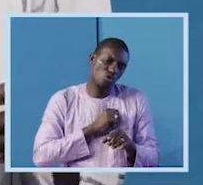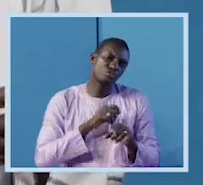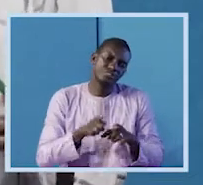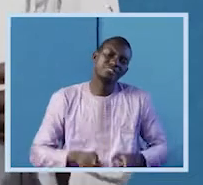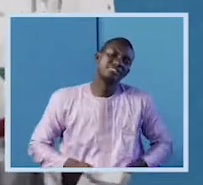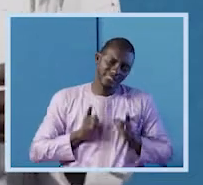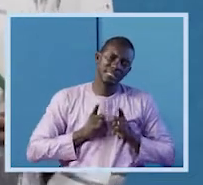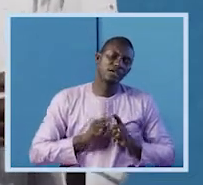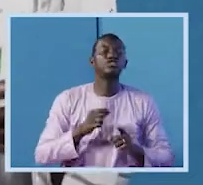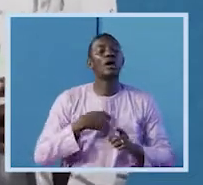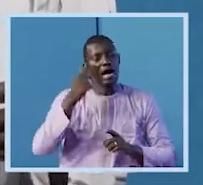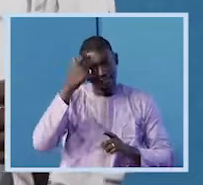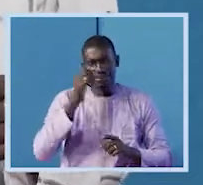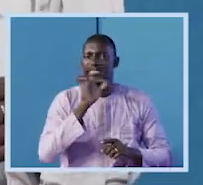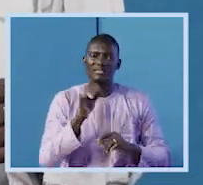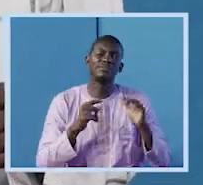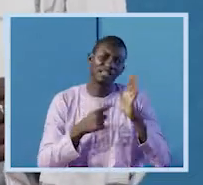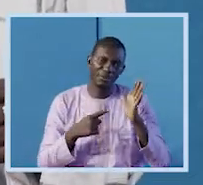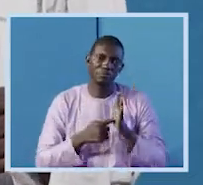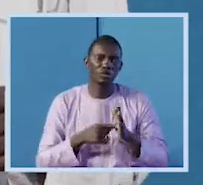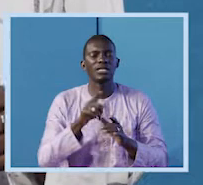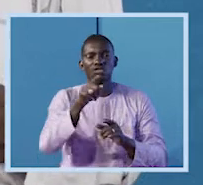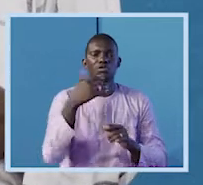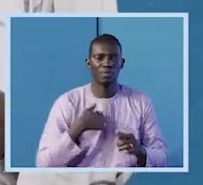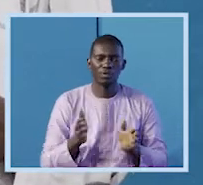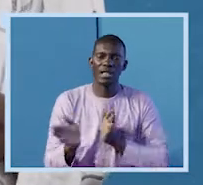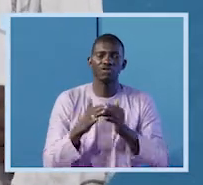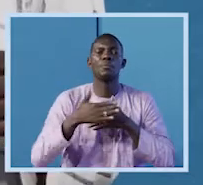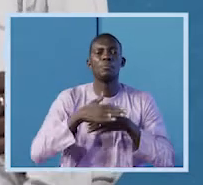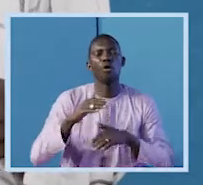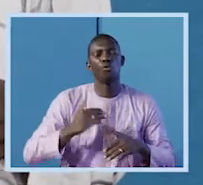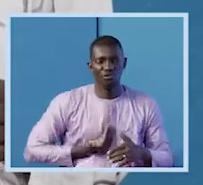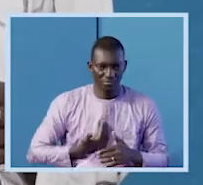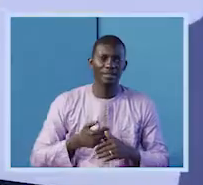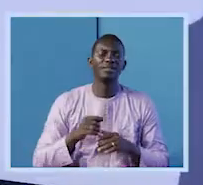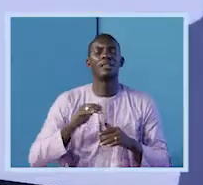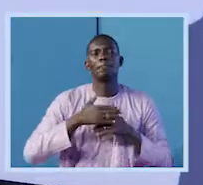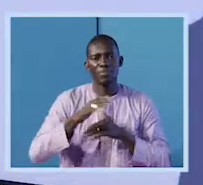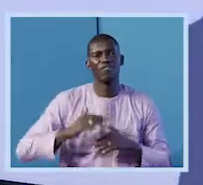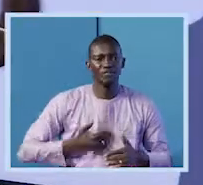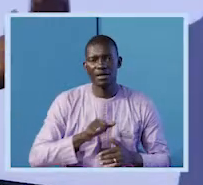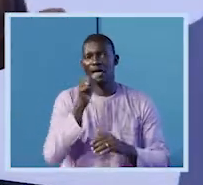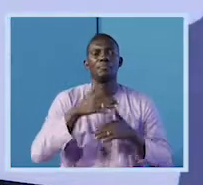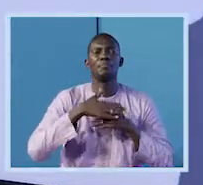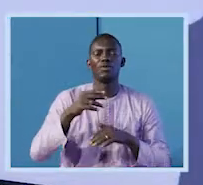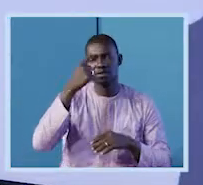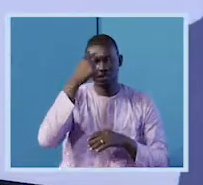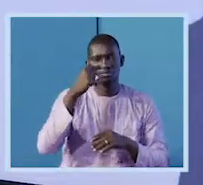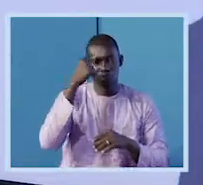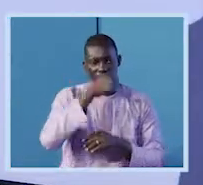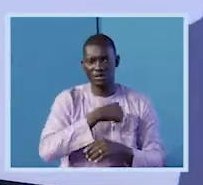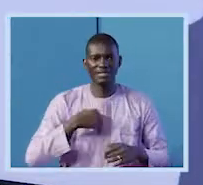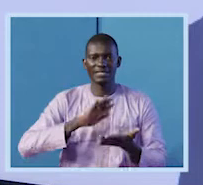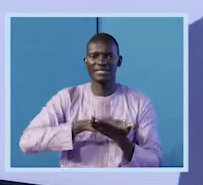way. So I think it's very important that you guys encourage more females. More females and more Christian interpreters as